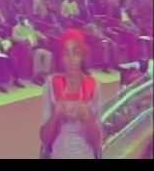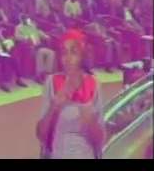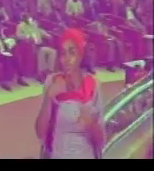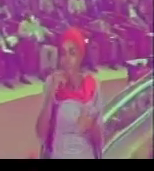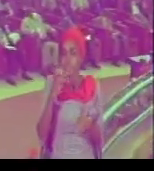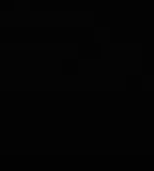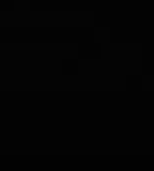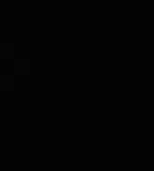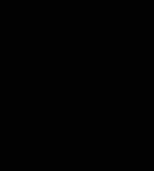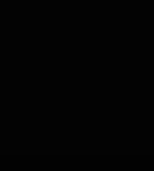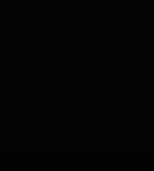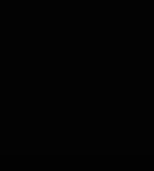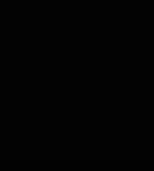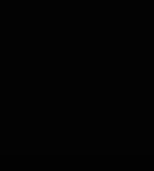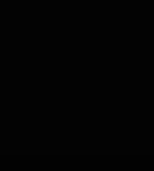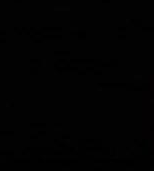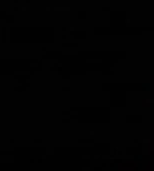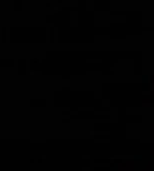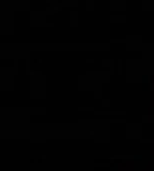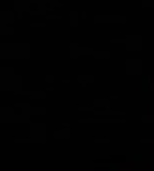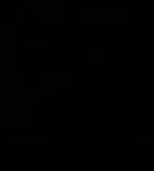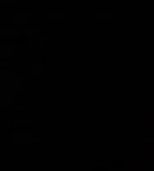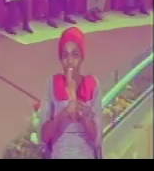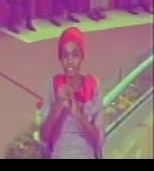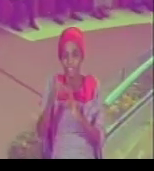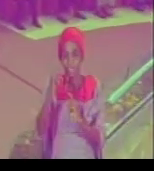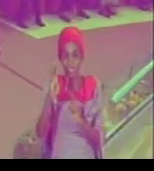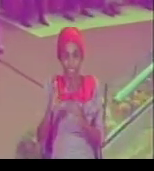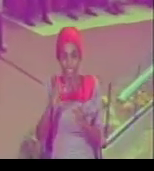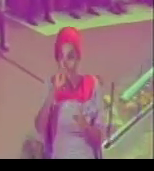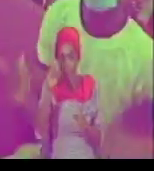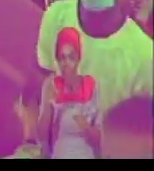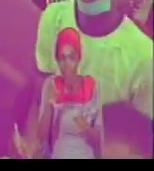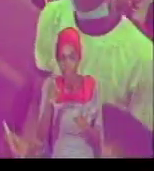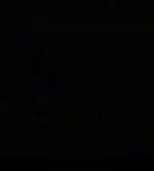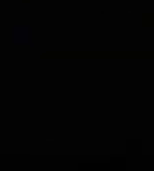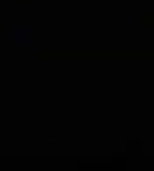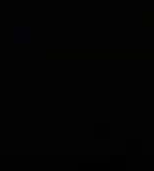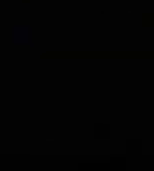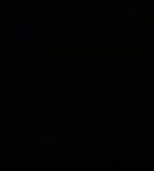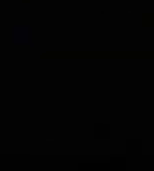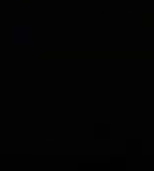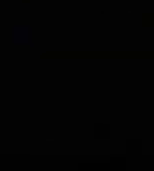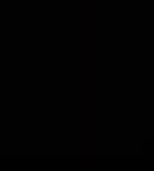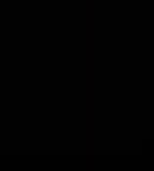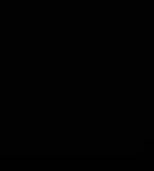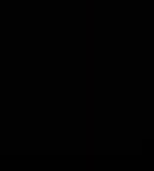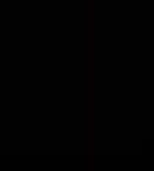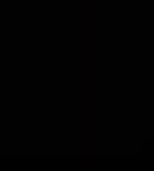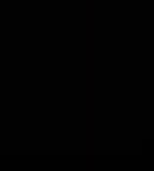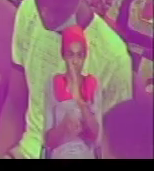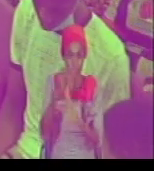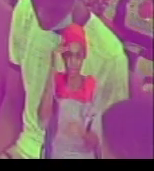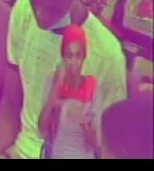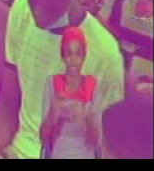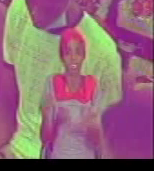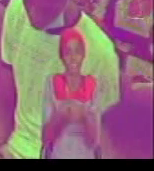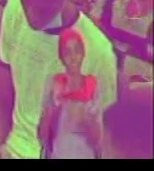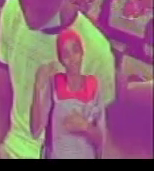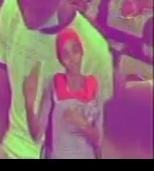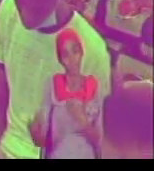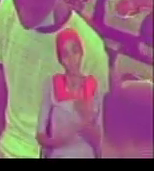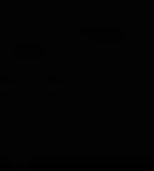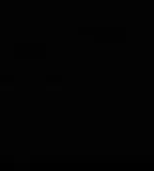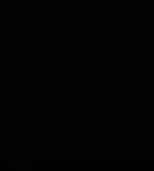here today? Where is he? Where is she? You in Jesus' name. And as he Jesus went